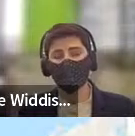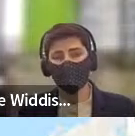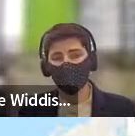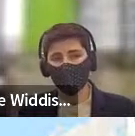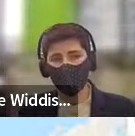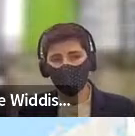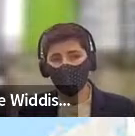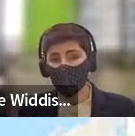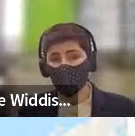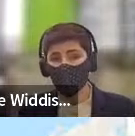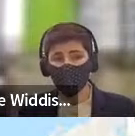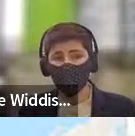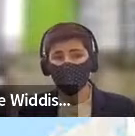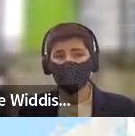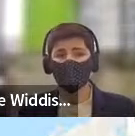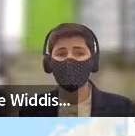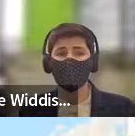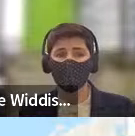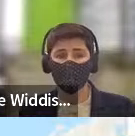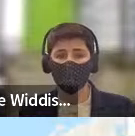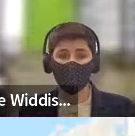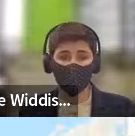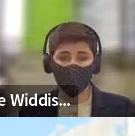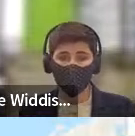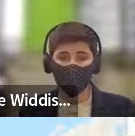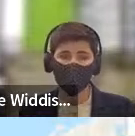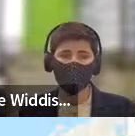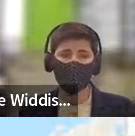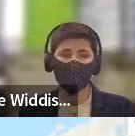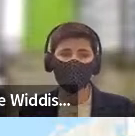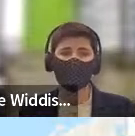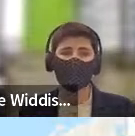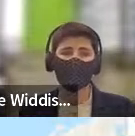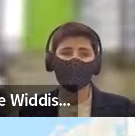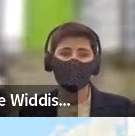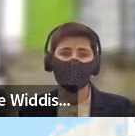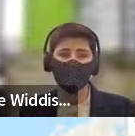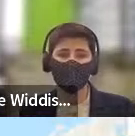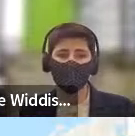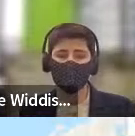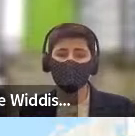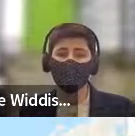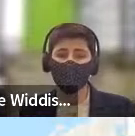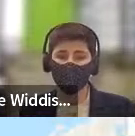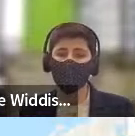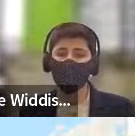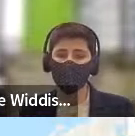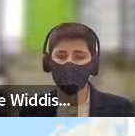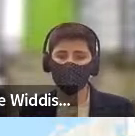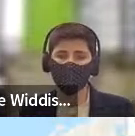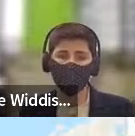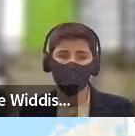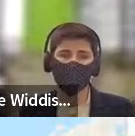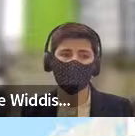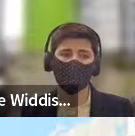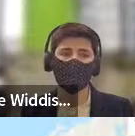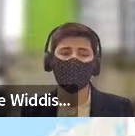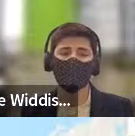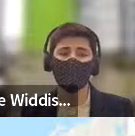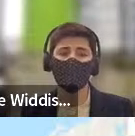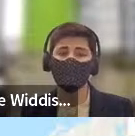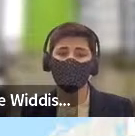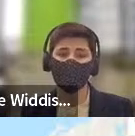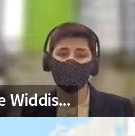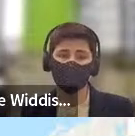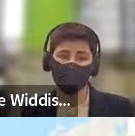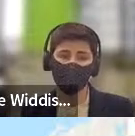So just like population vulnerability and housing conditions, we have made this market pressure category